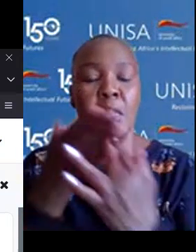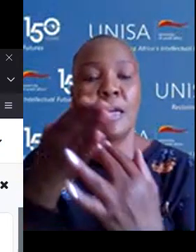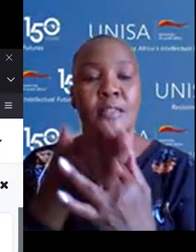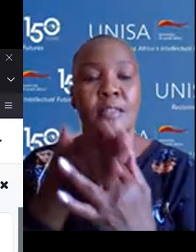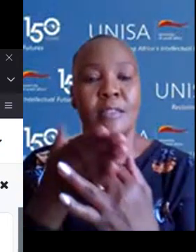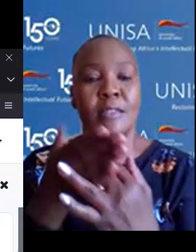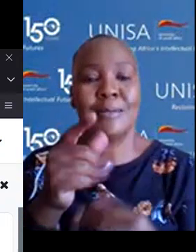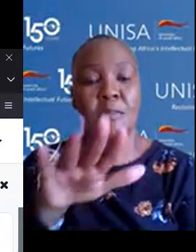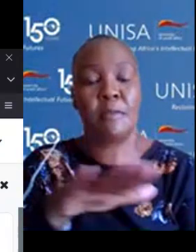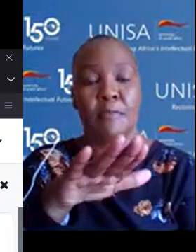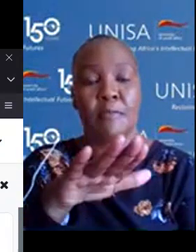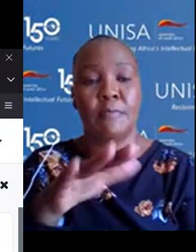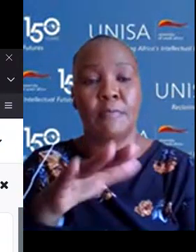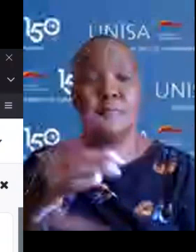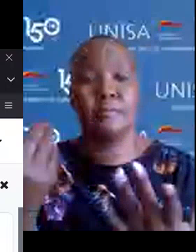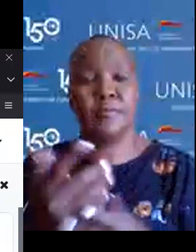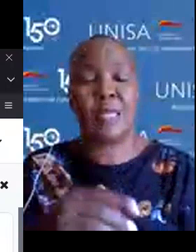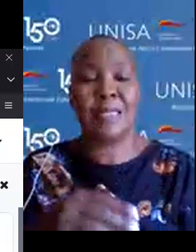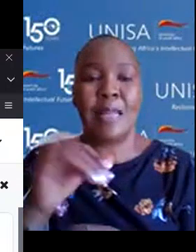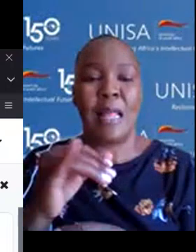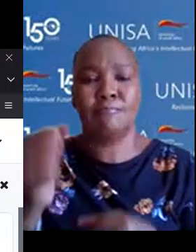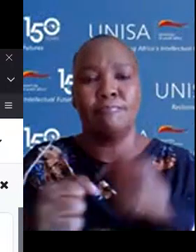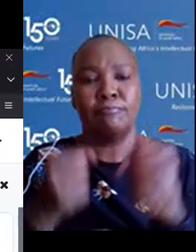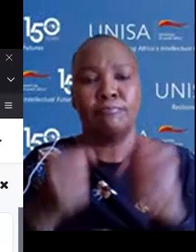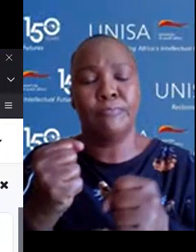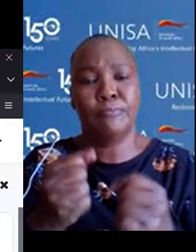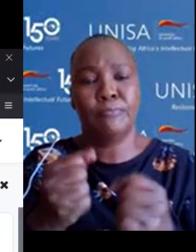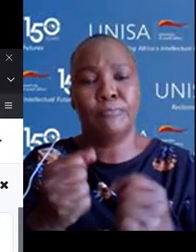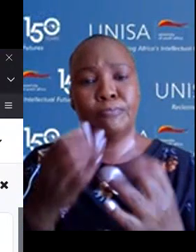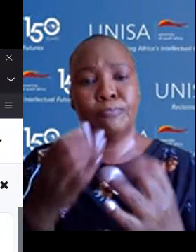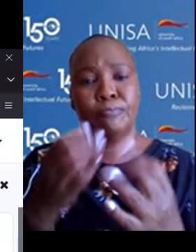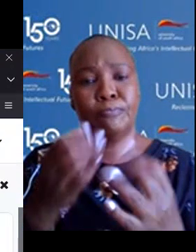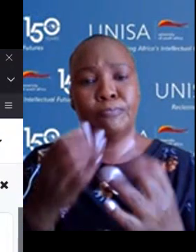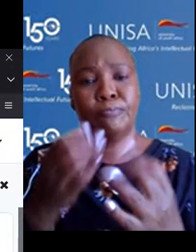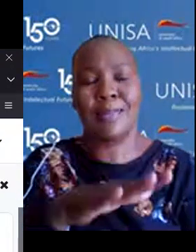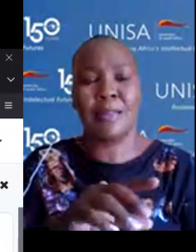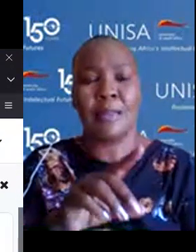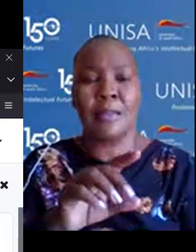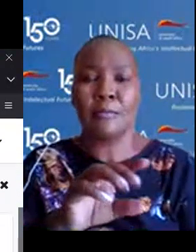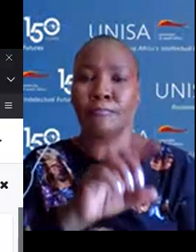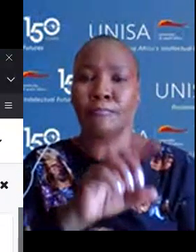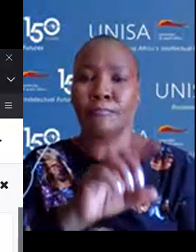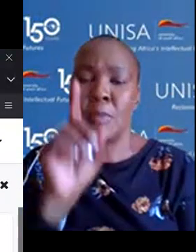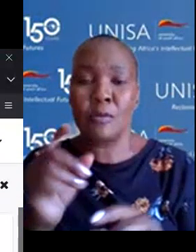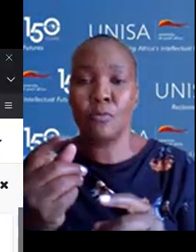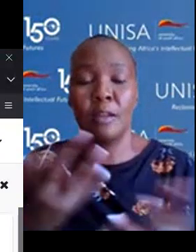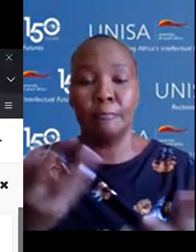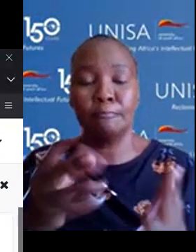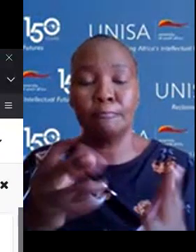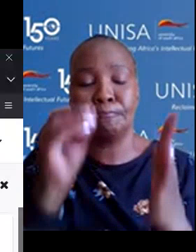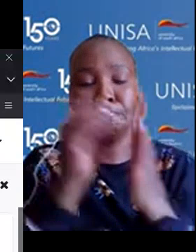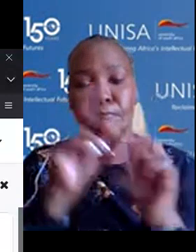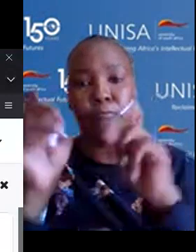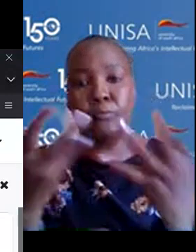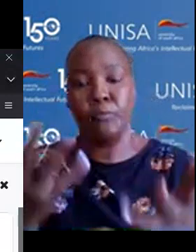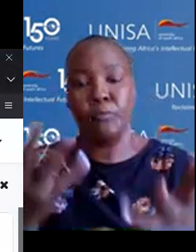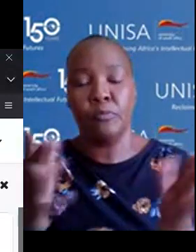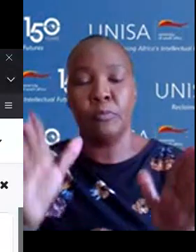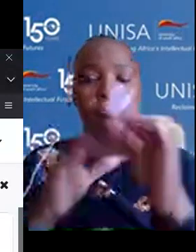platform. If you're still struggling to access the platform, just ask in the chat. Our colleagues are there to assist you to get onto the